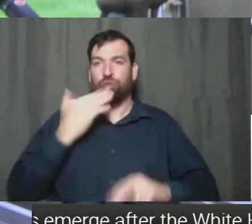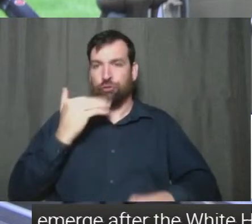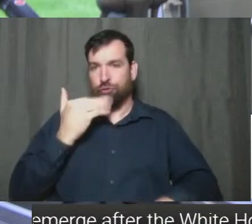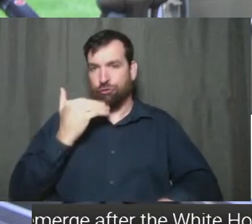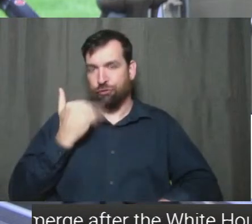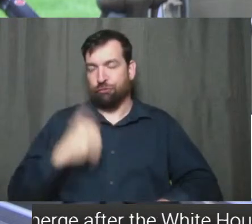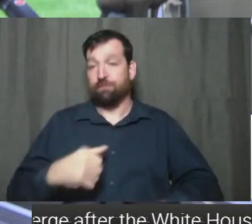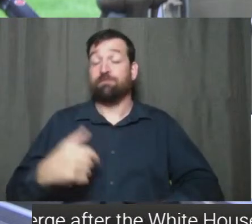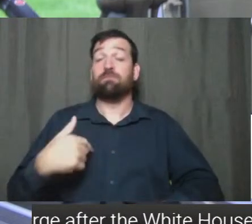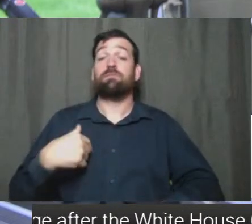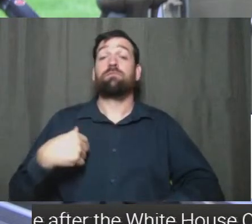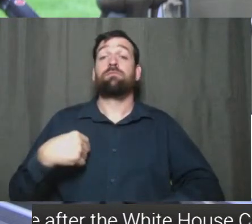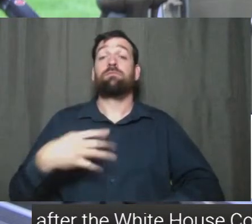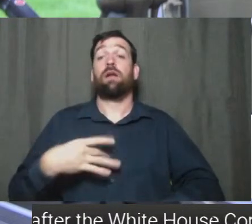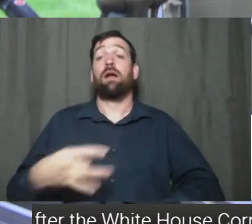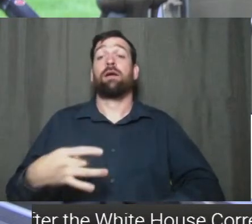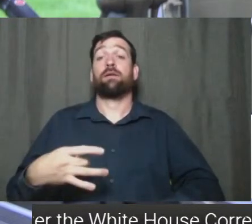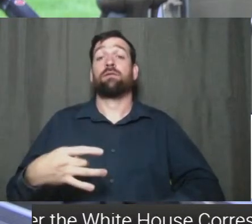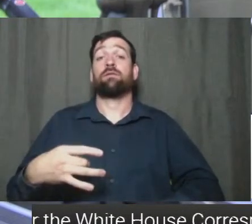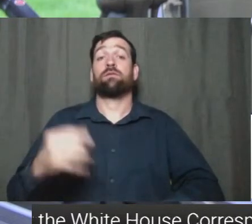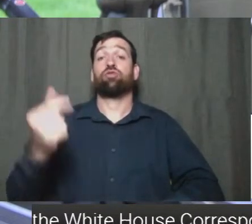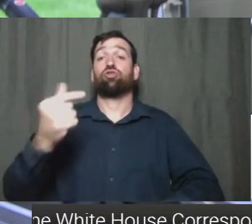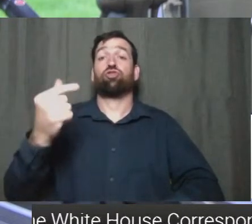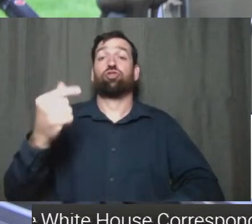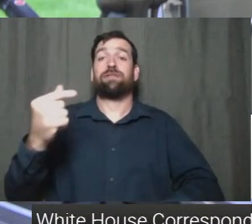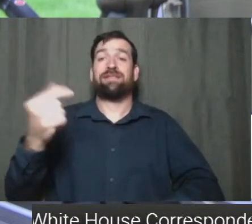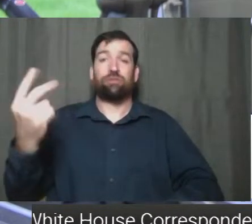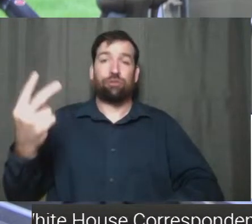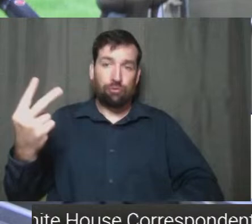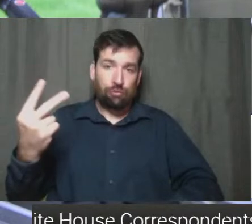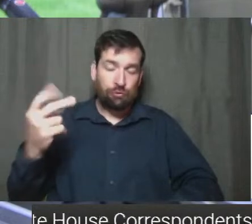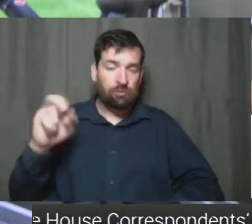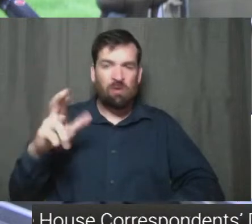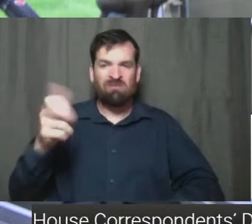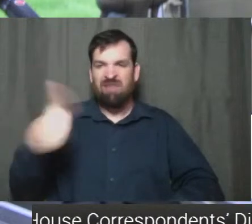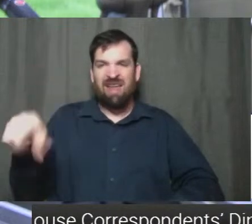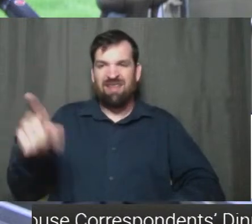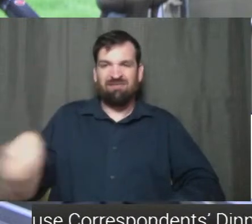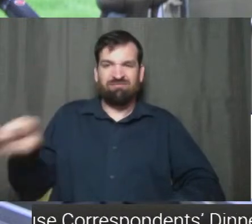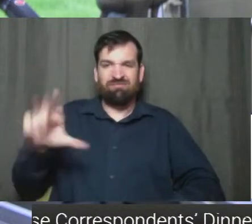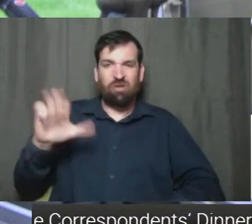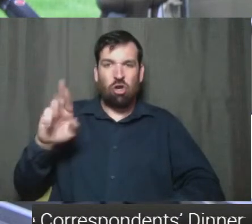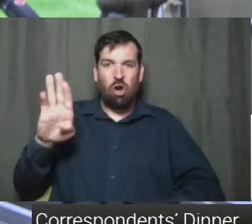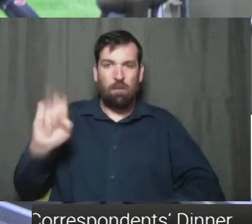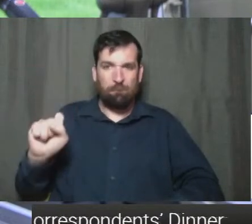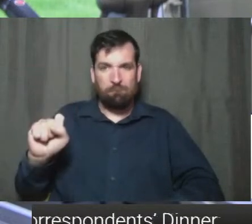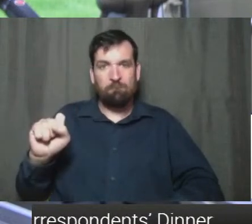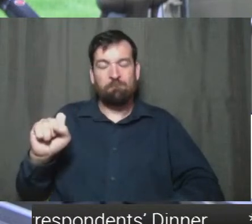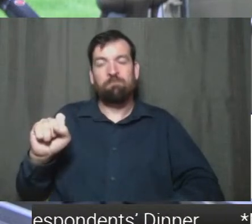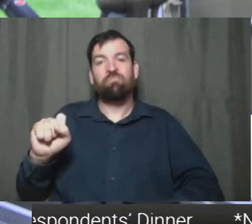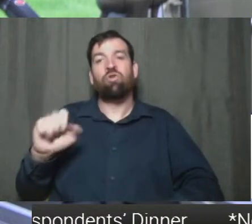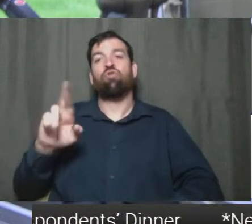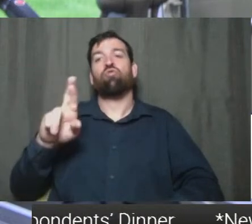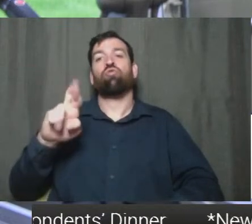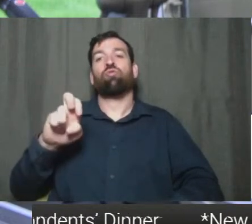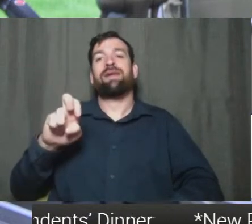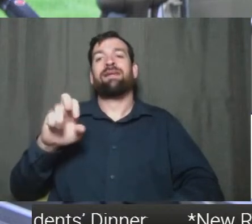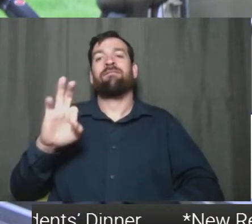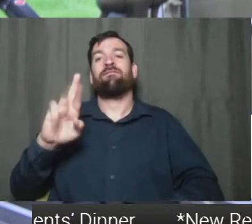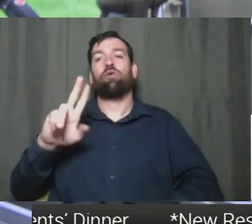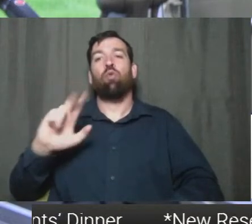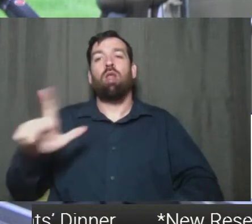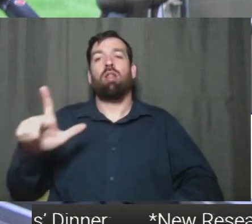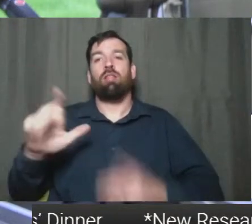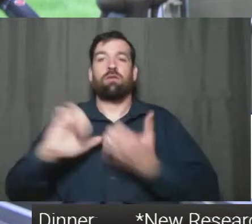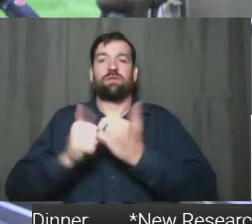use the G2s or any of those carbohydrated refueling sports drinks. Something